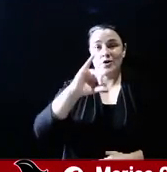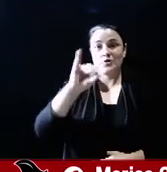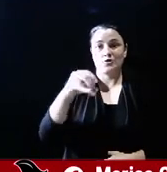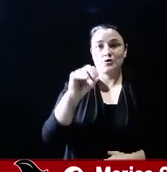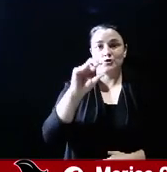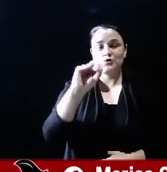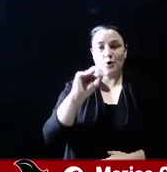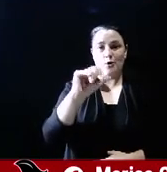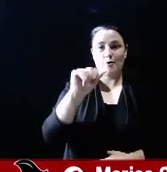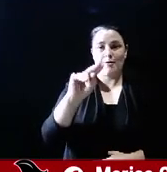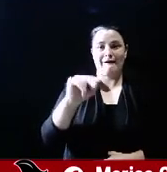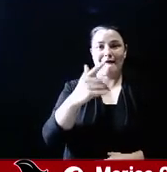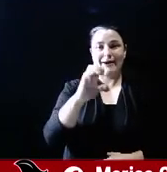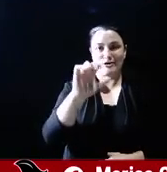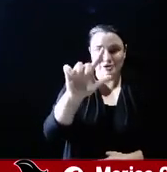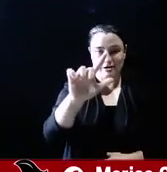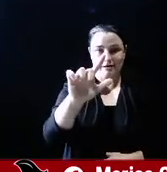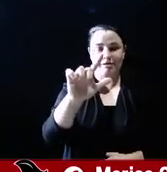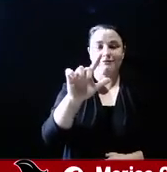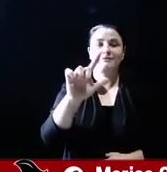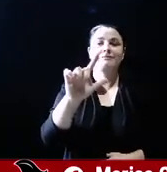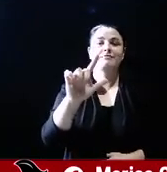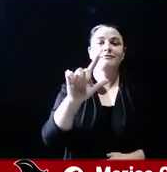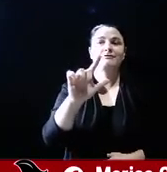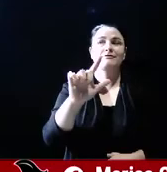Joangel Aceves.